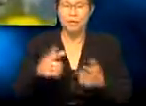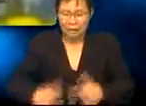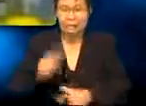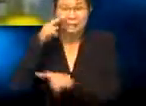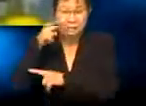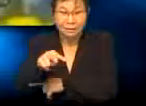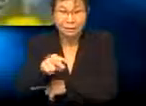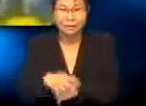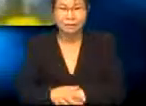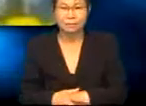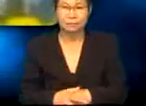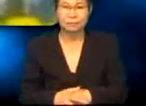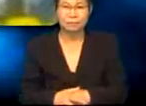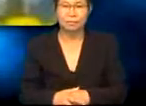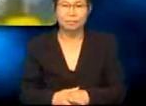Let's see.